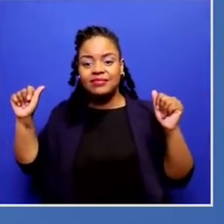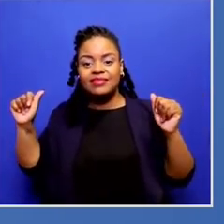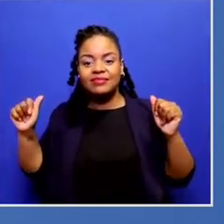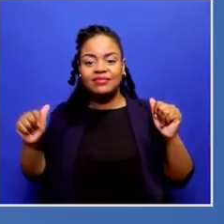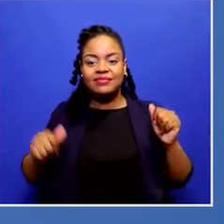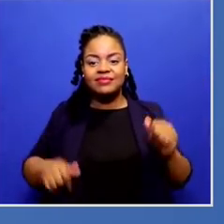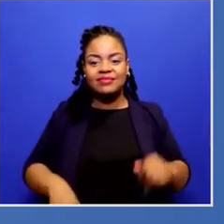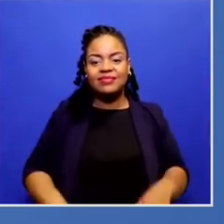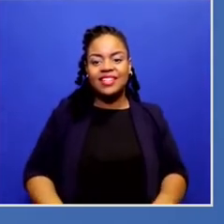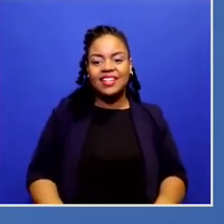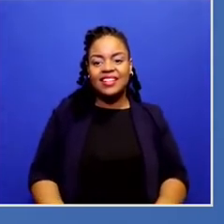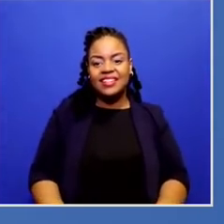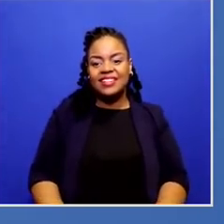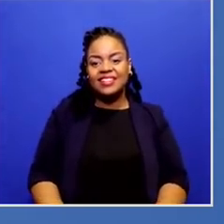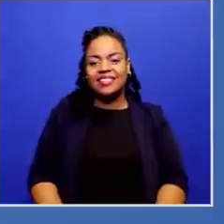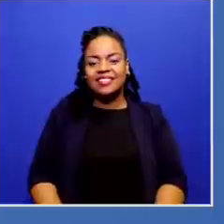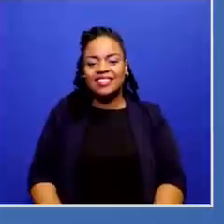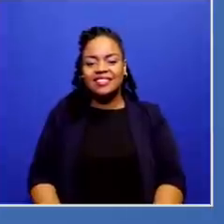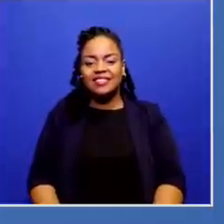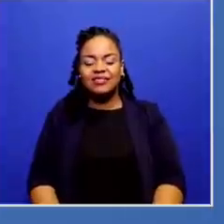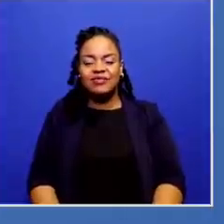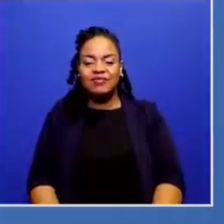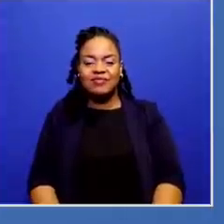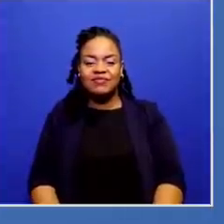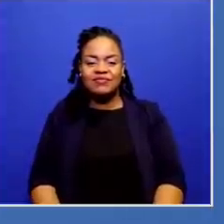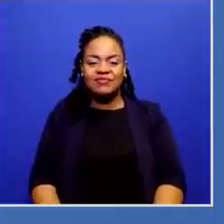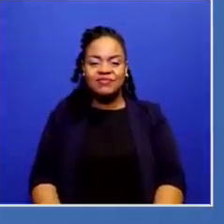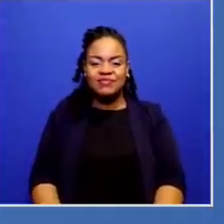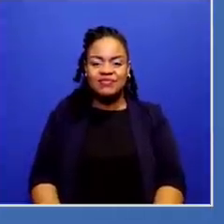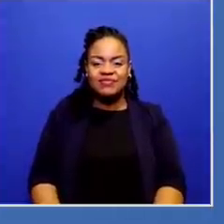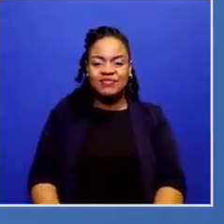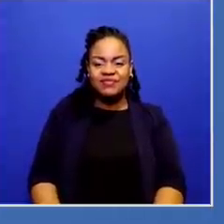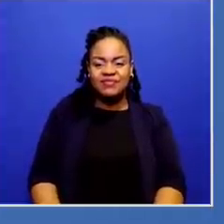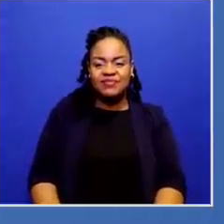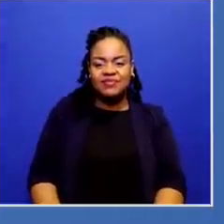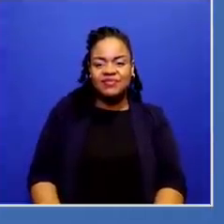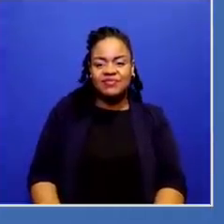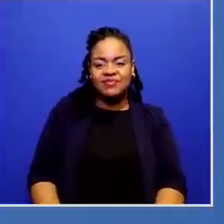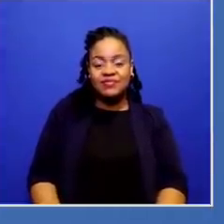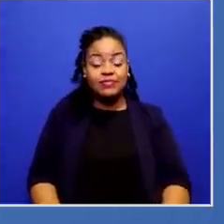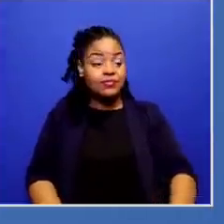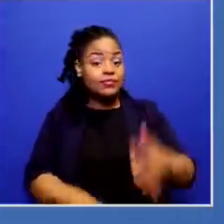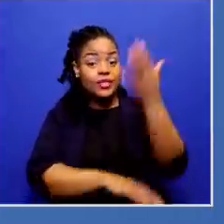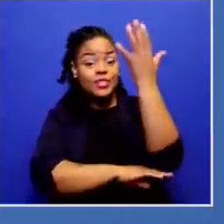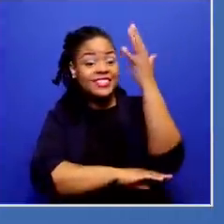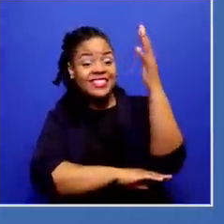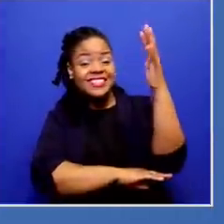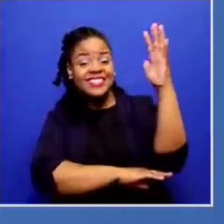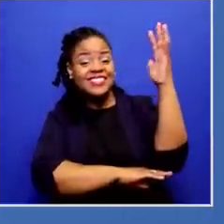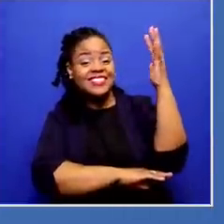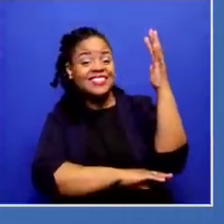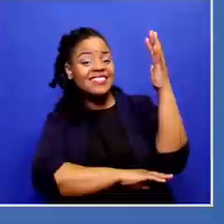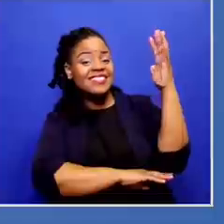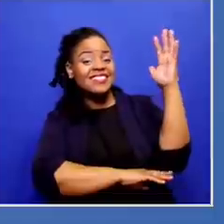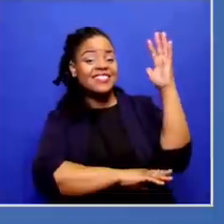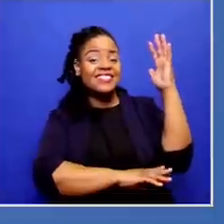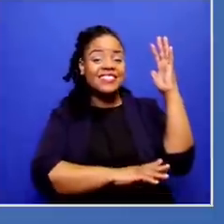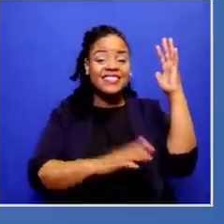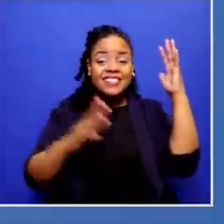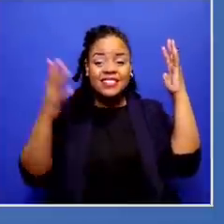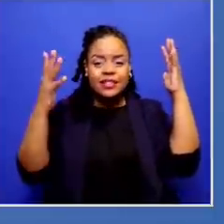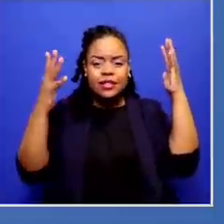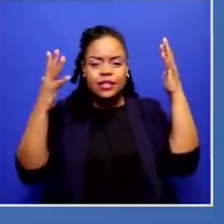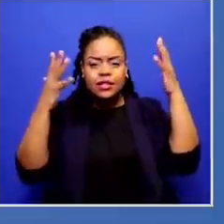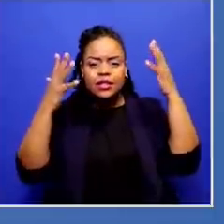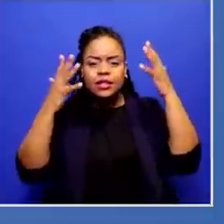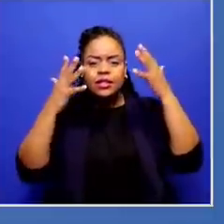Can I walk out, be shaded by the trees, by a meadow of green, for